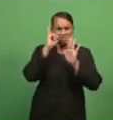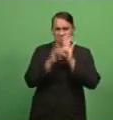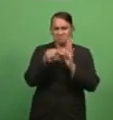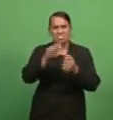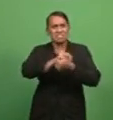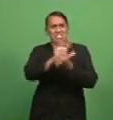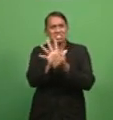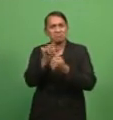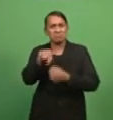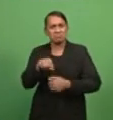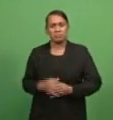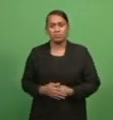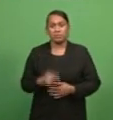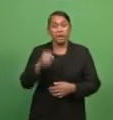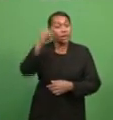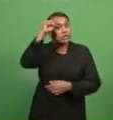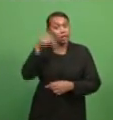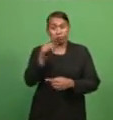cases.